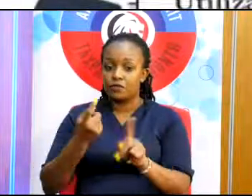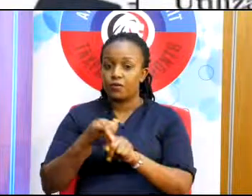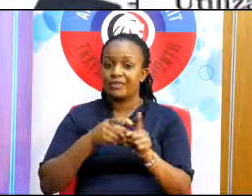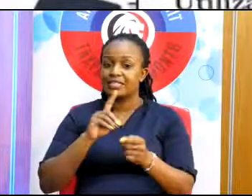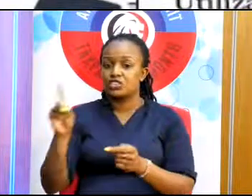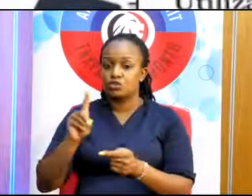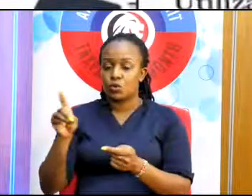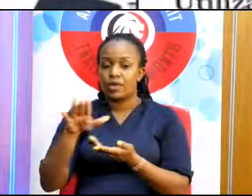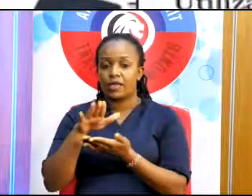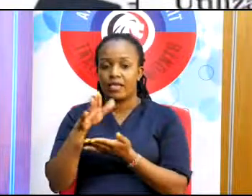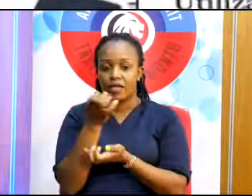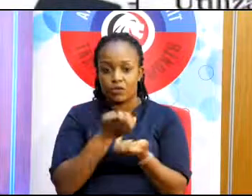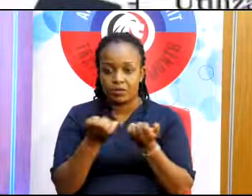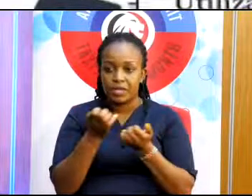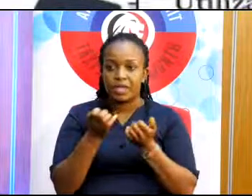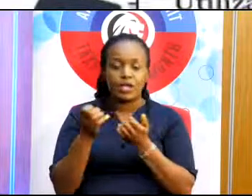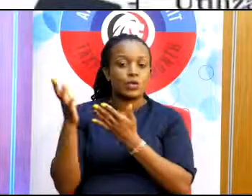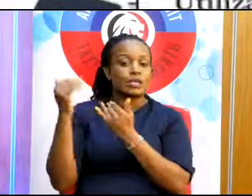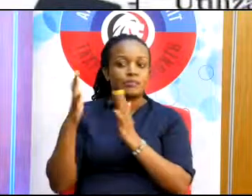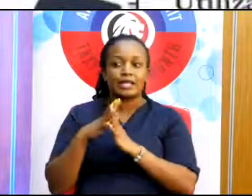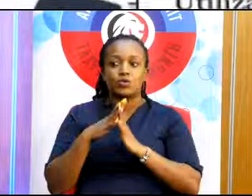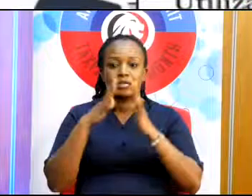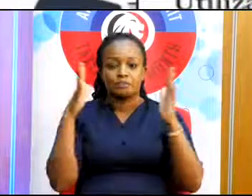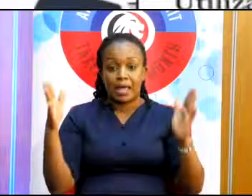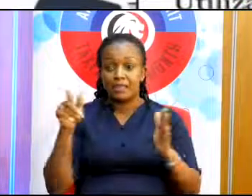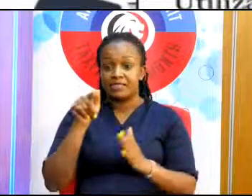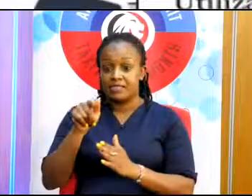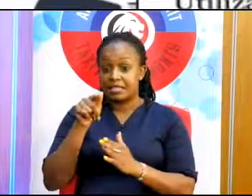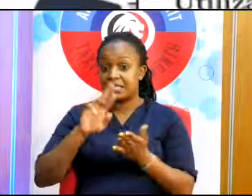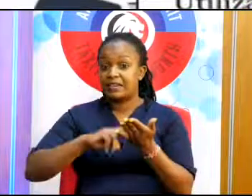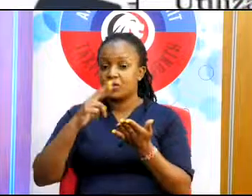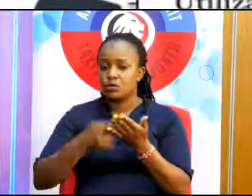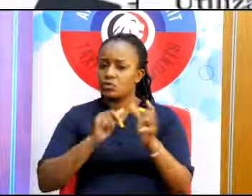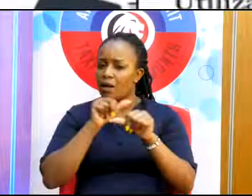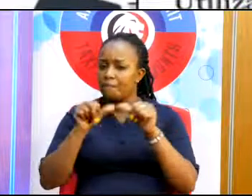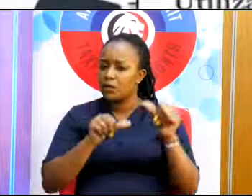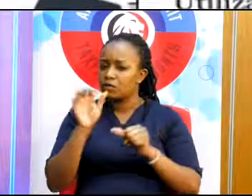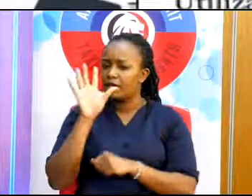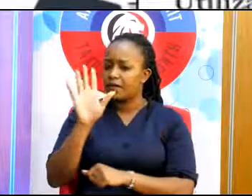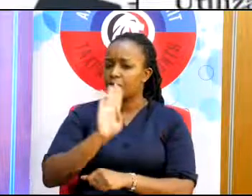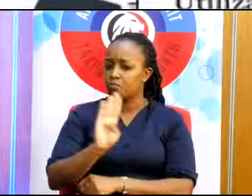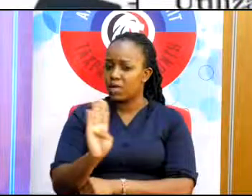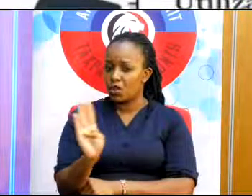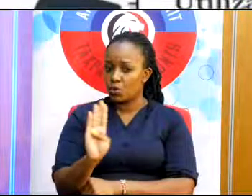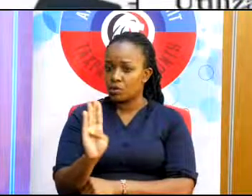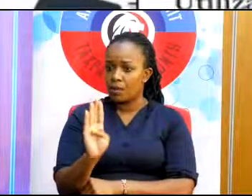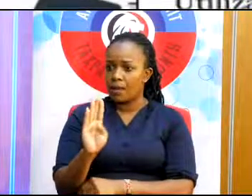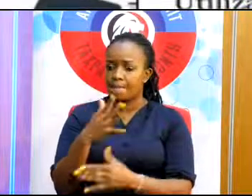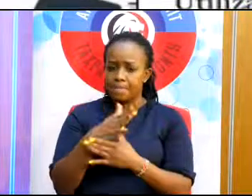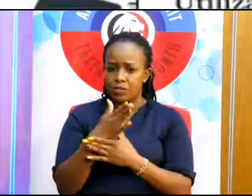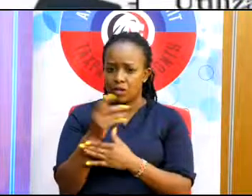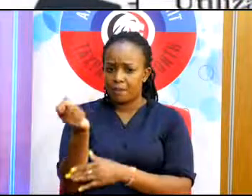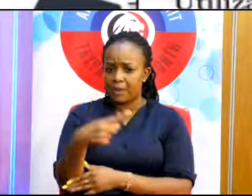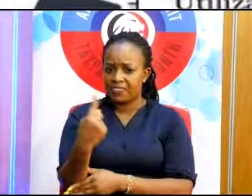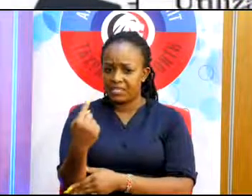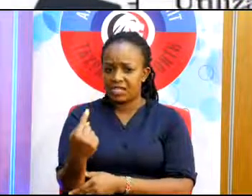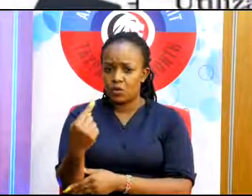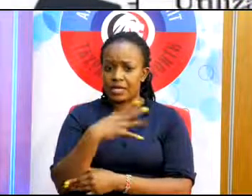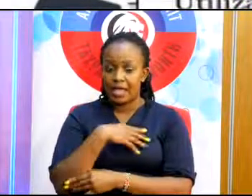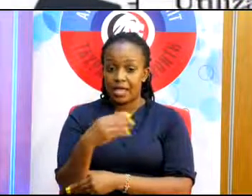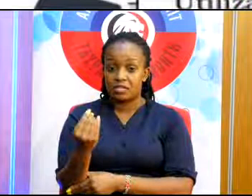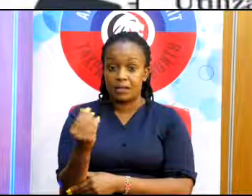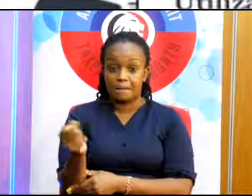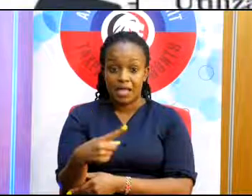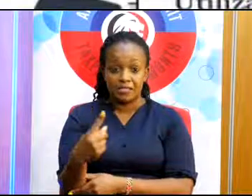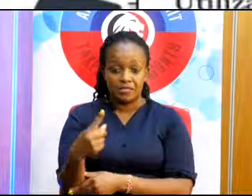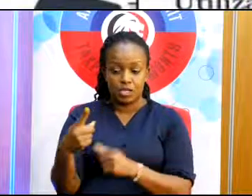yesterday, we expect to expand this revenue to about 5 billion in between January and June, when the digital service